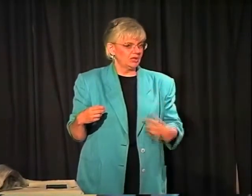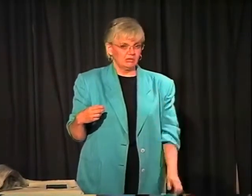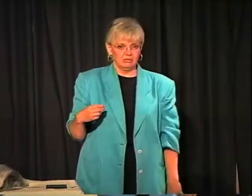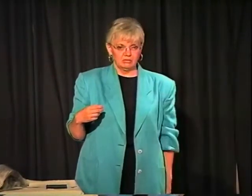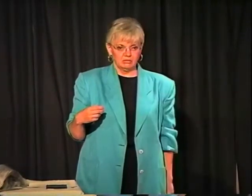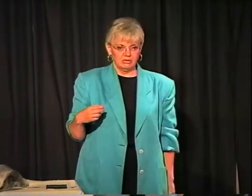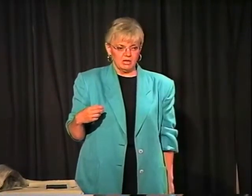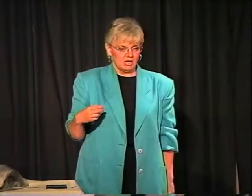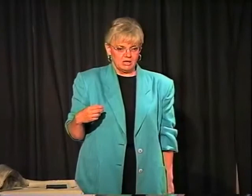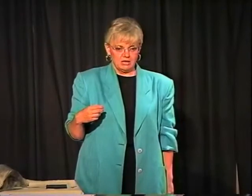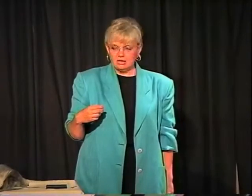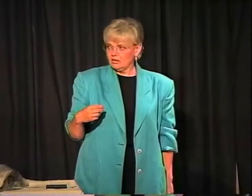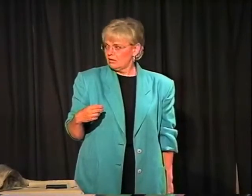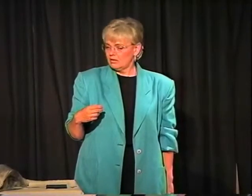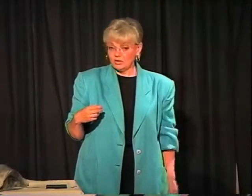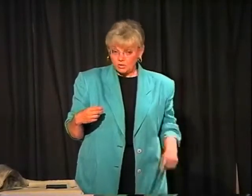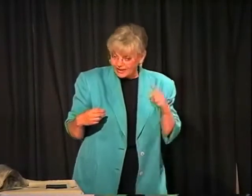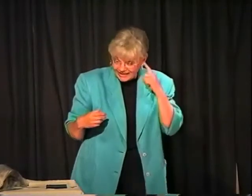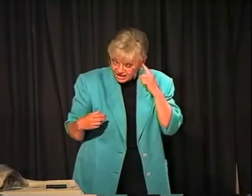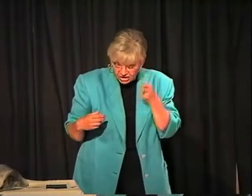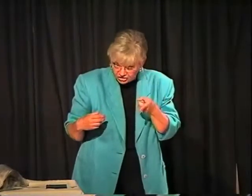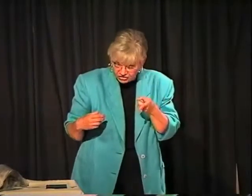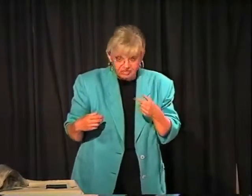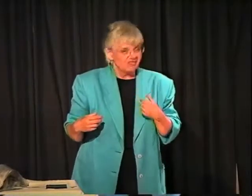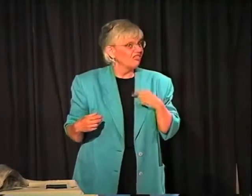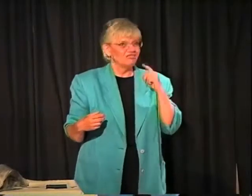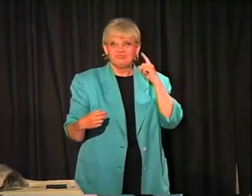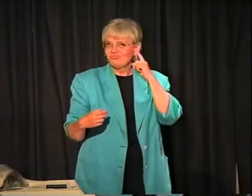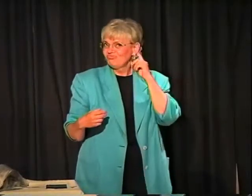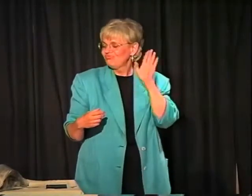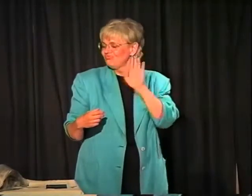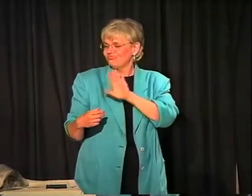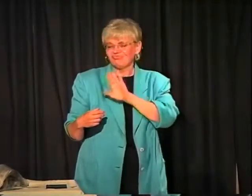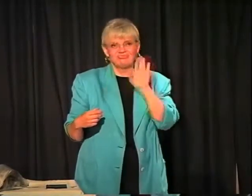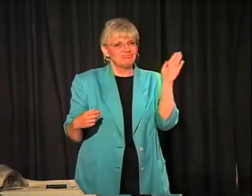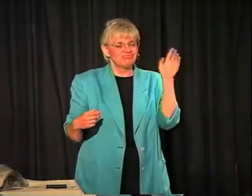They had no idea how to respond to me, had no idea what to do.